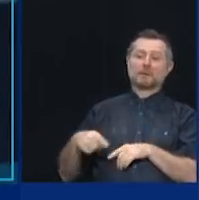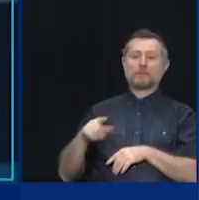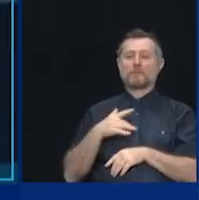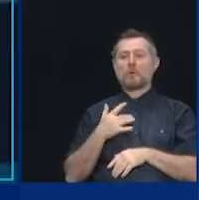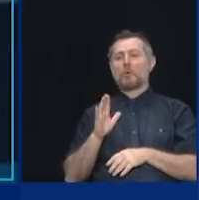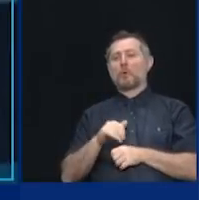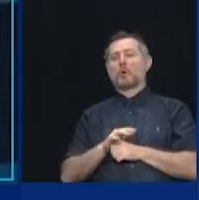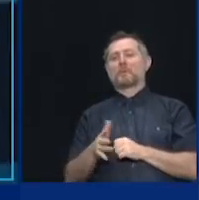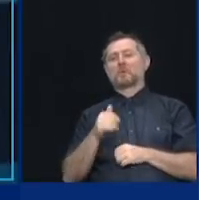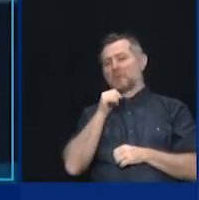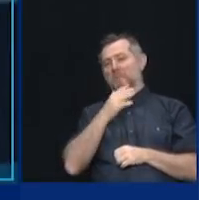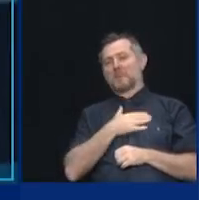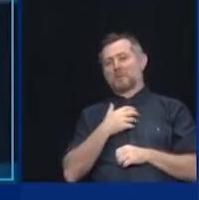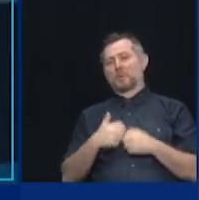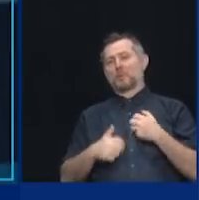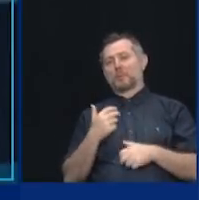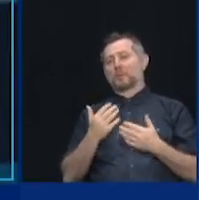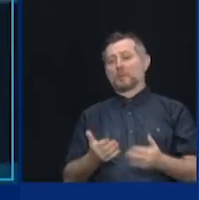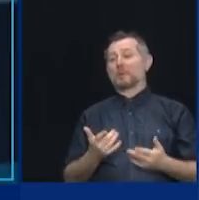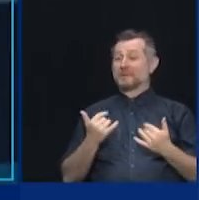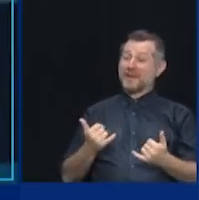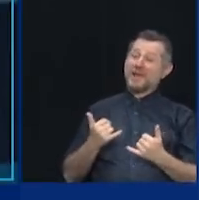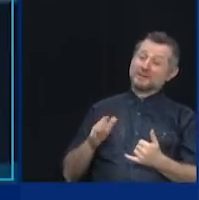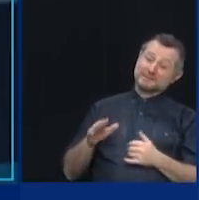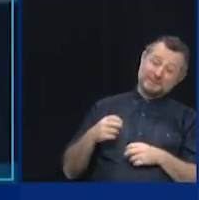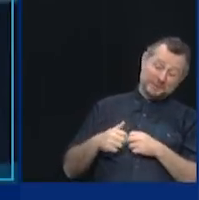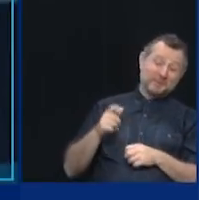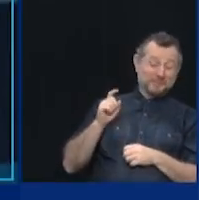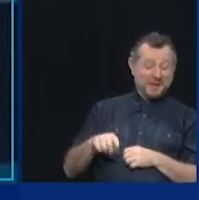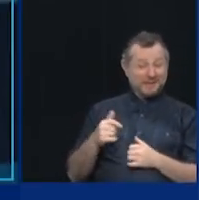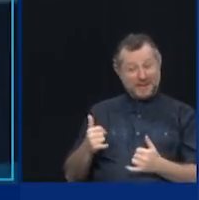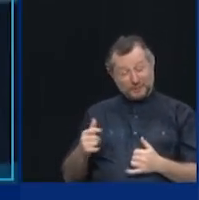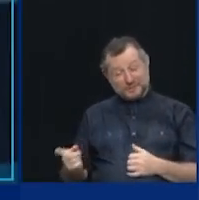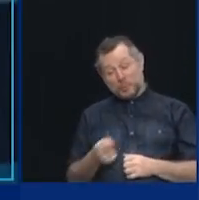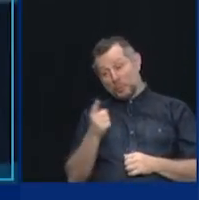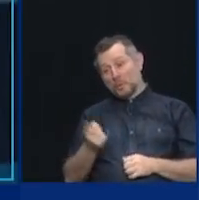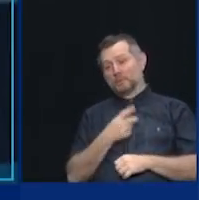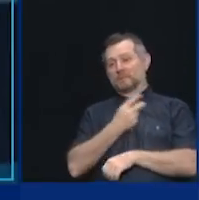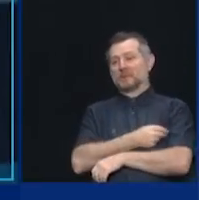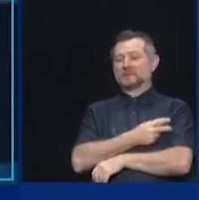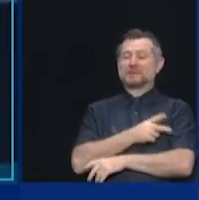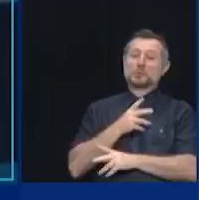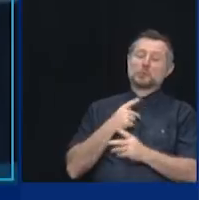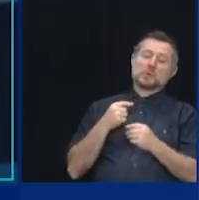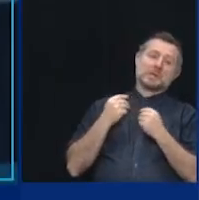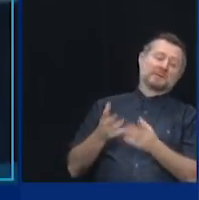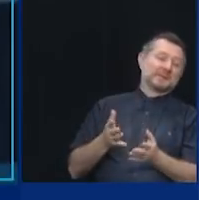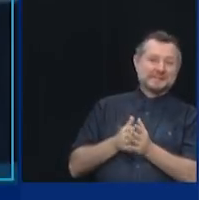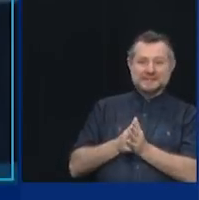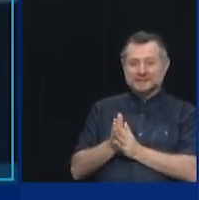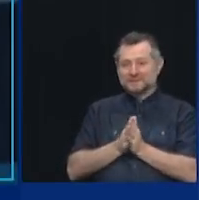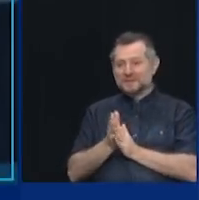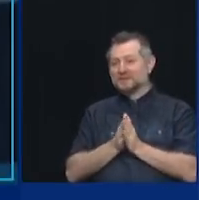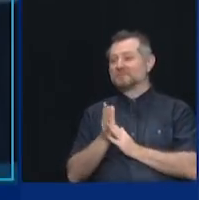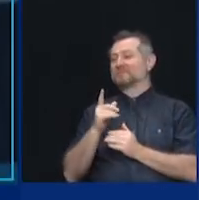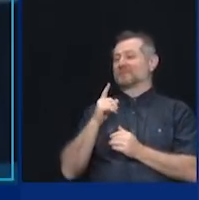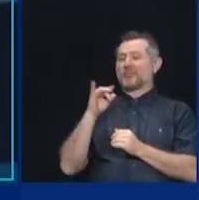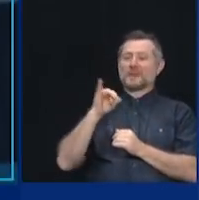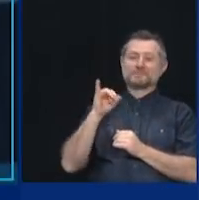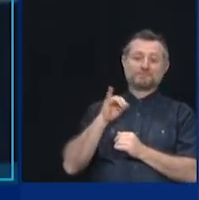your problem, and we have to get them to vaccinate. And we have a number of incentives to do that. One of my